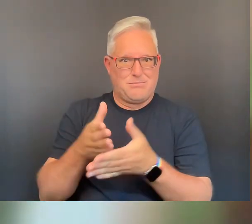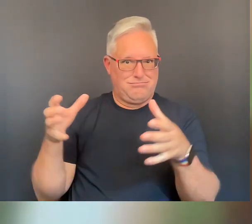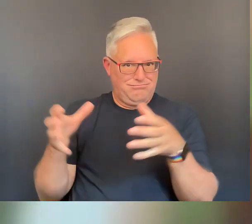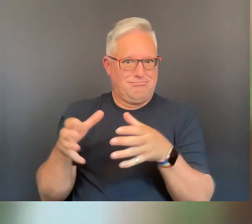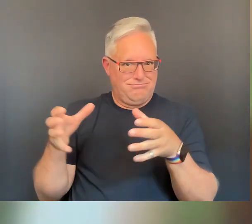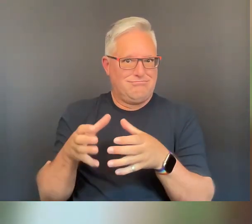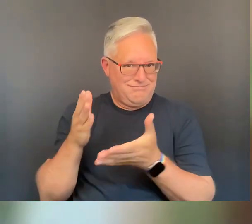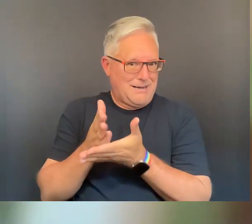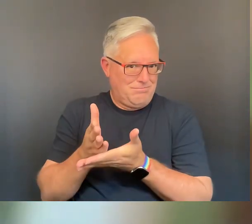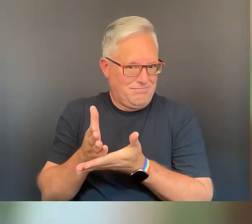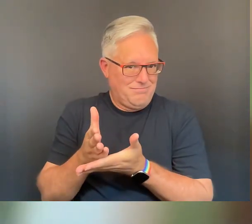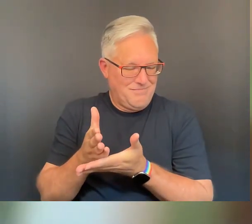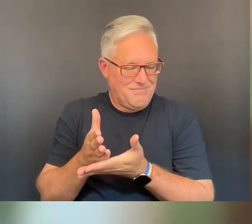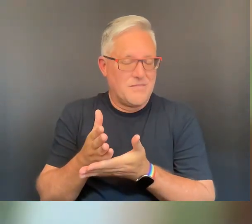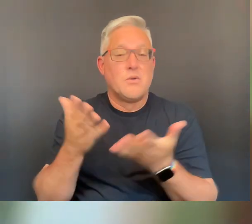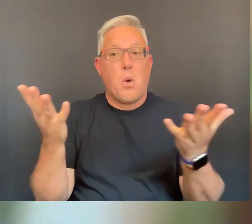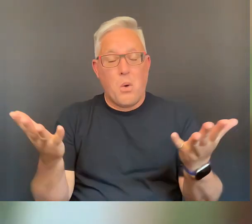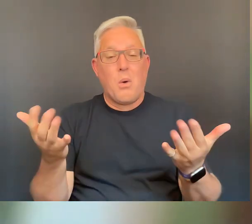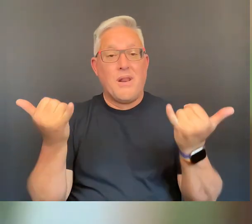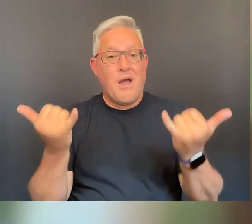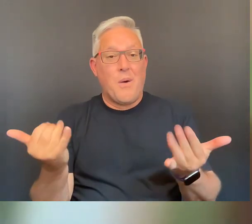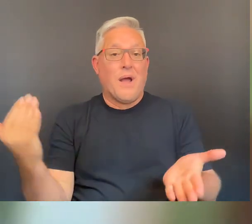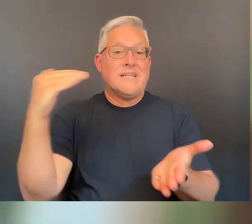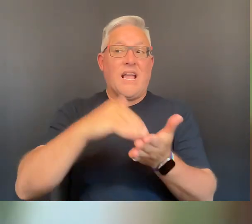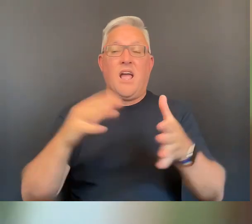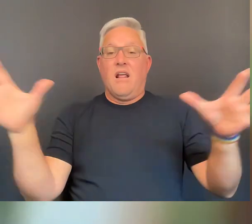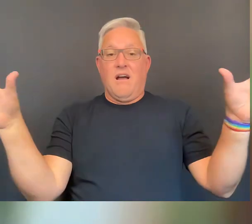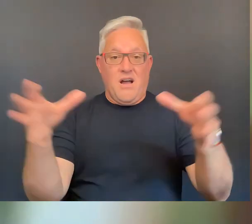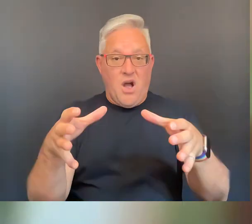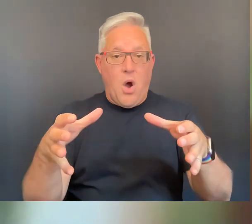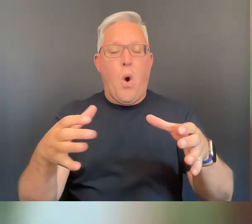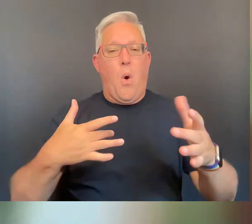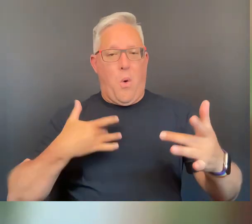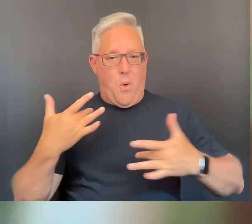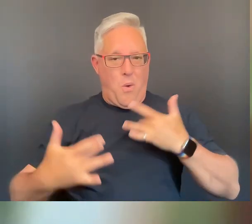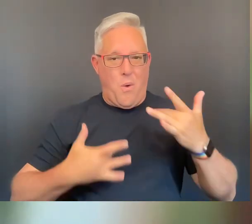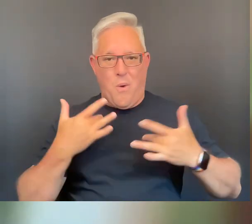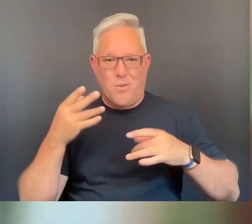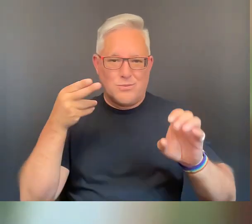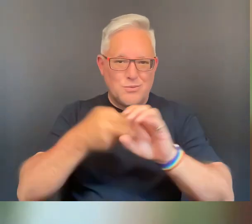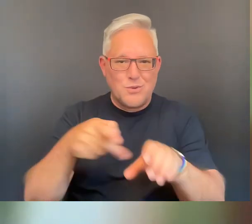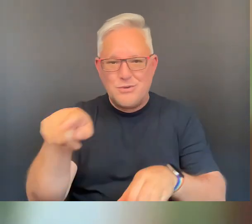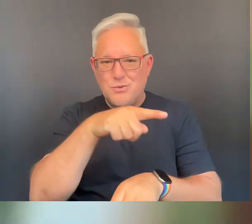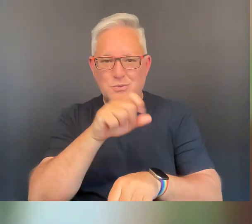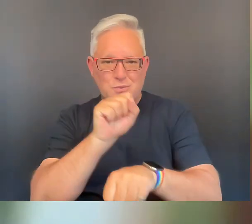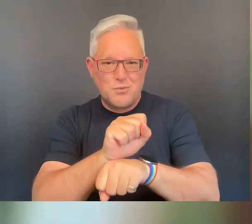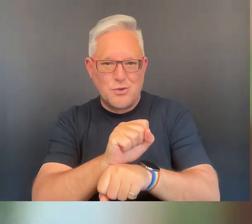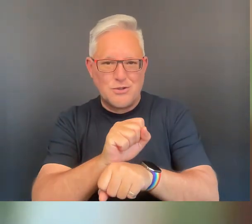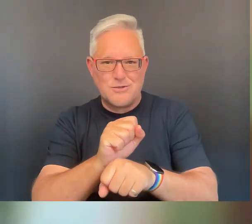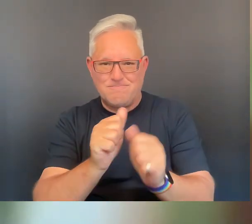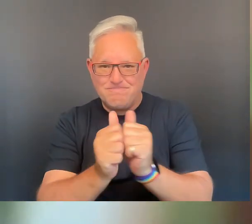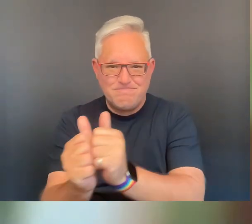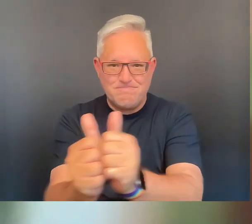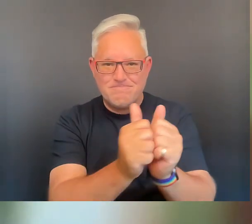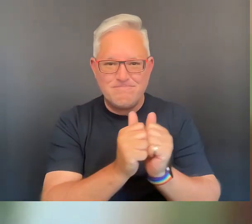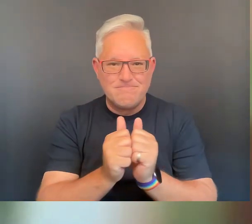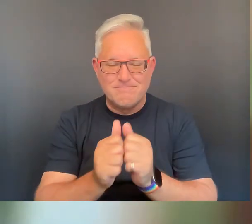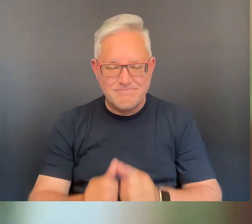I'm really excited to be together with people and to be doing this work